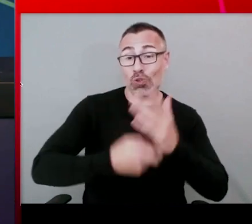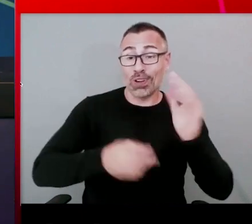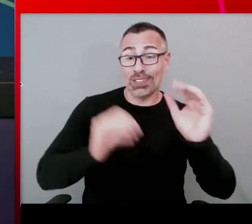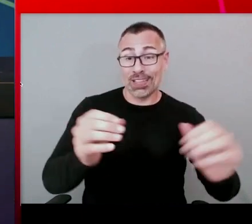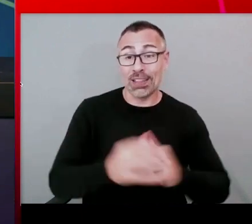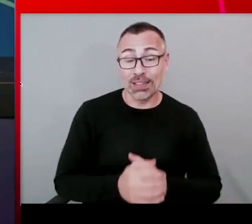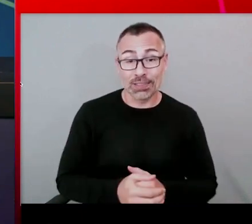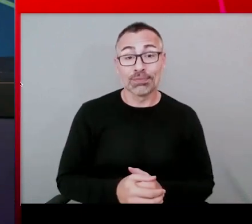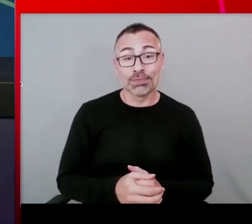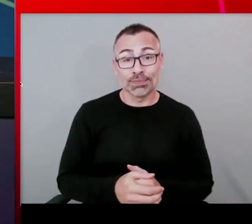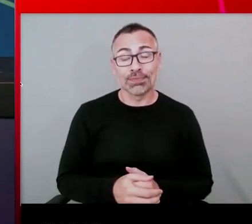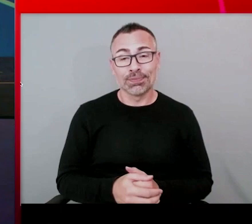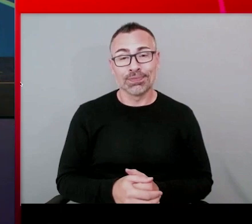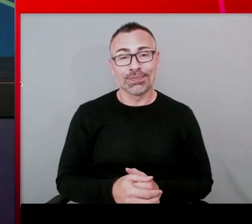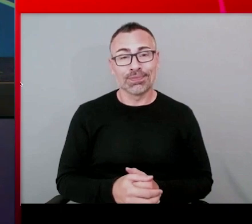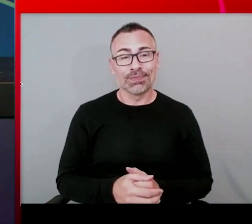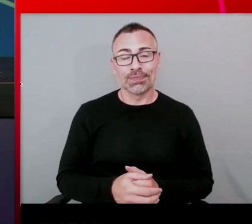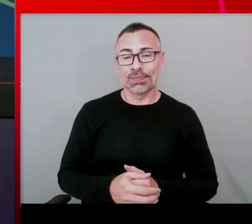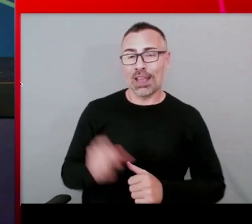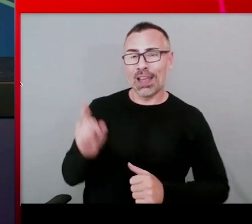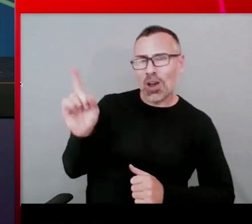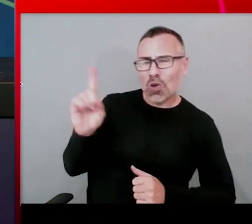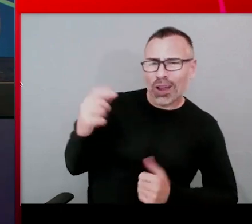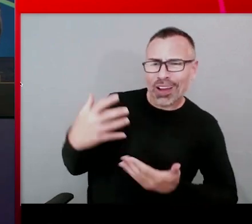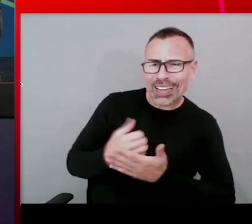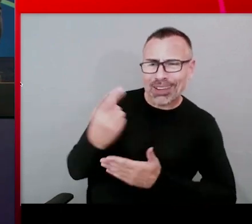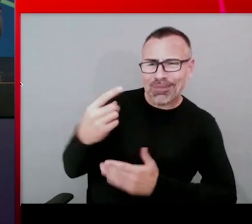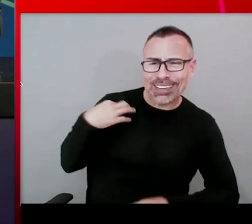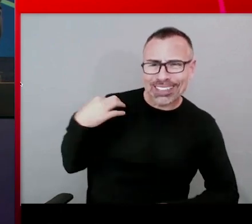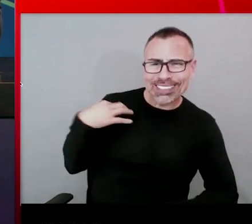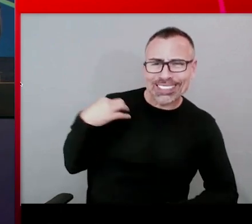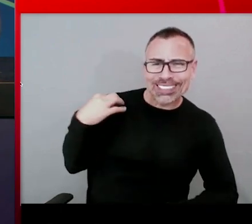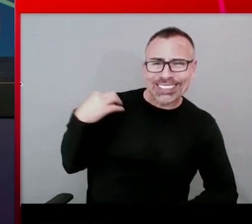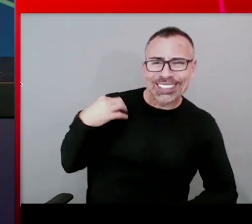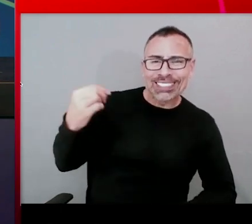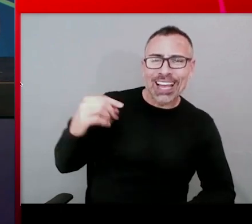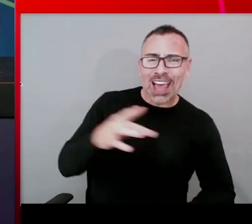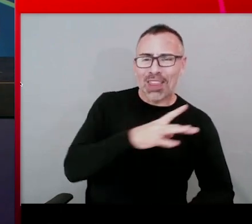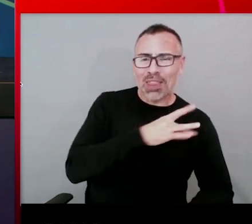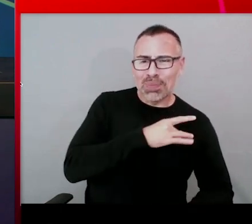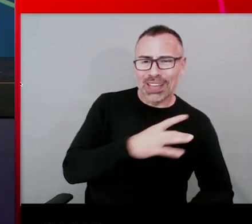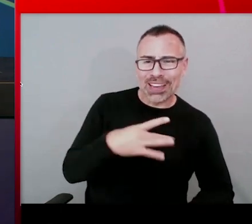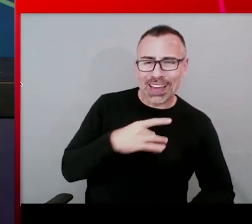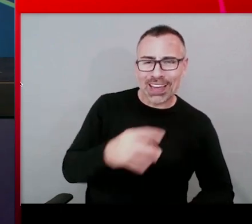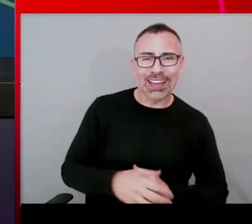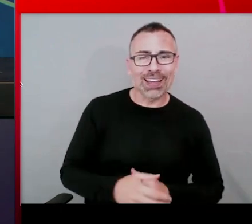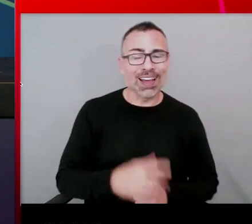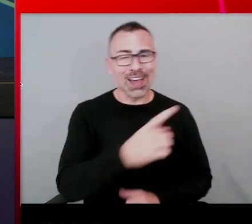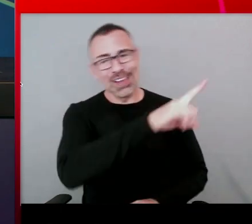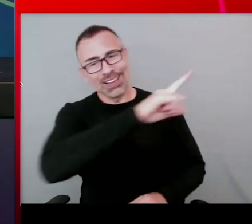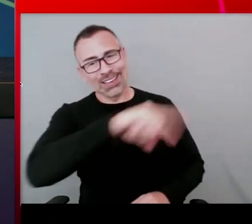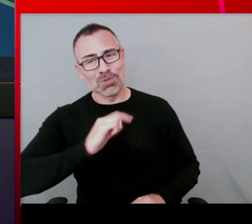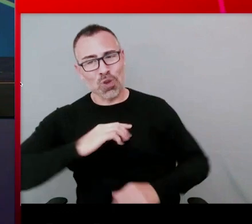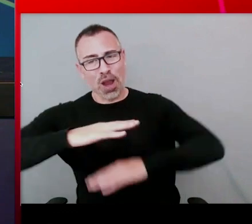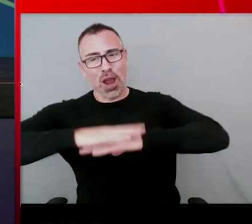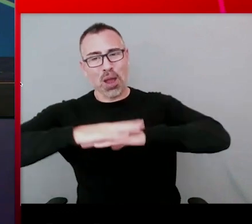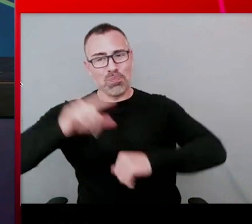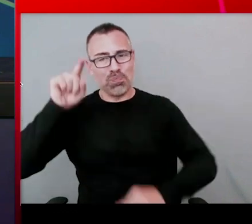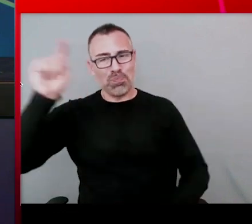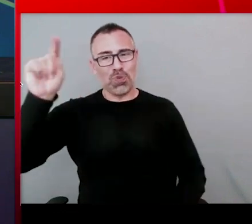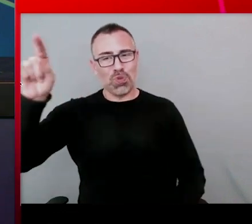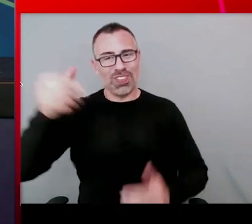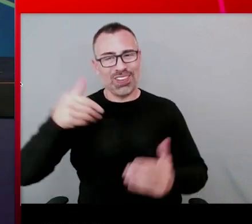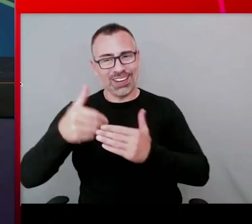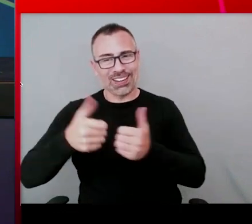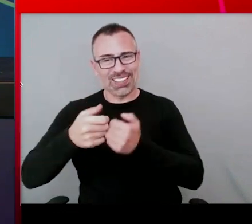flags. And where do we go to get one of those shirts and the pins? Yeah. I do like them. Just come by the booth. I like the pins. I do. It's like such a cool logo. It's